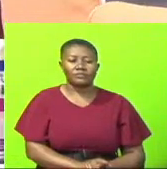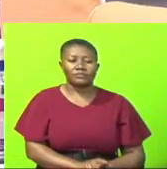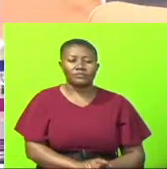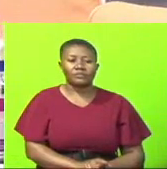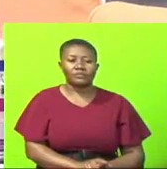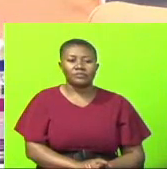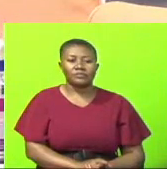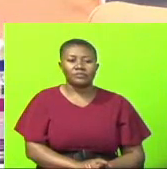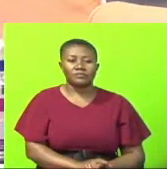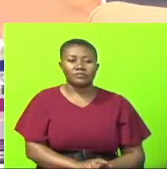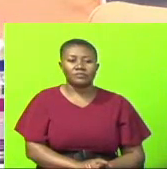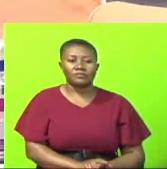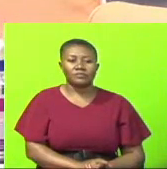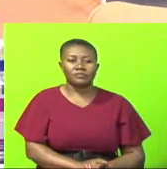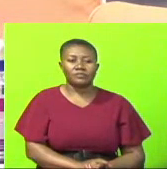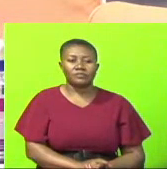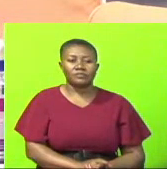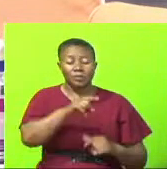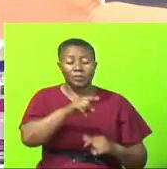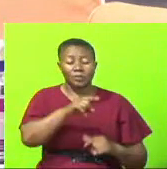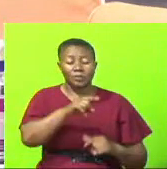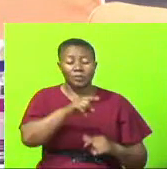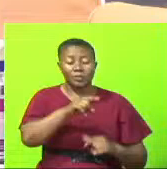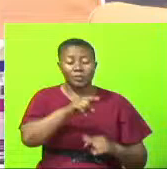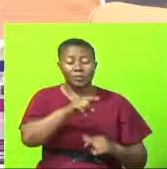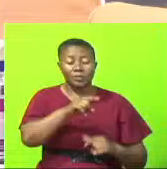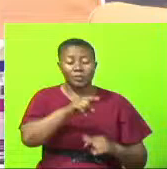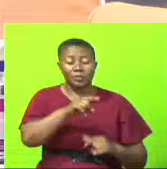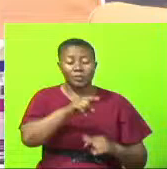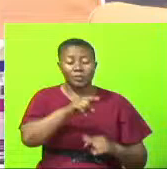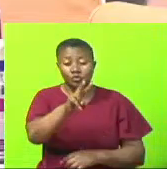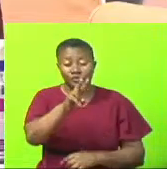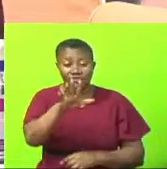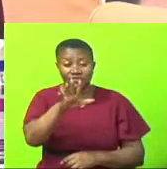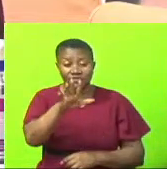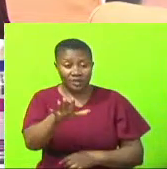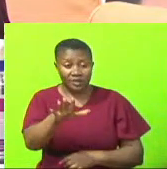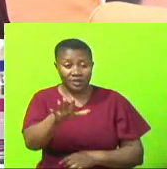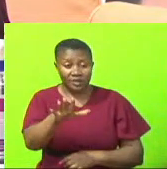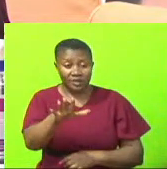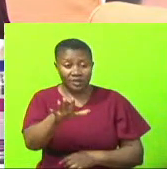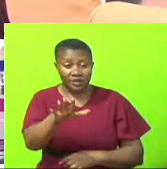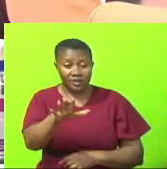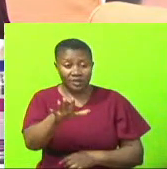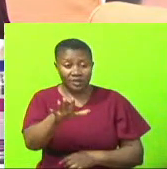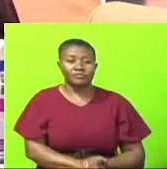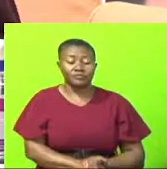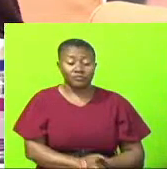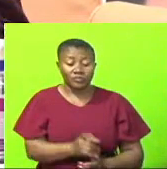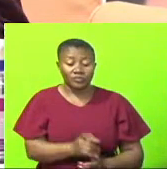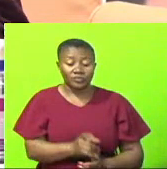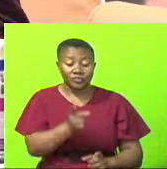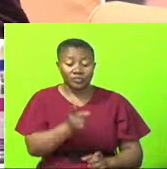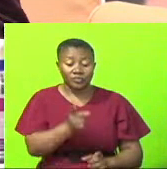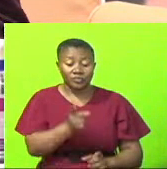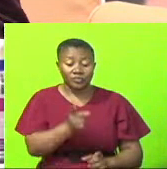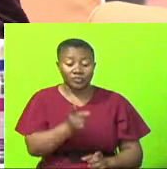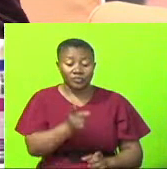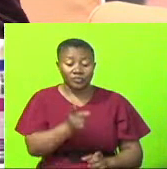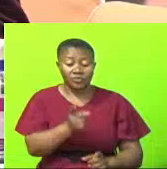It deals with the judiciary. Article 125(1). Justice emanates from the people